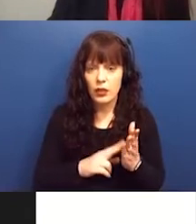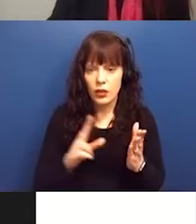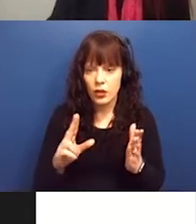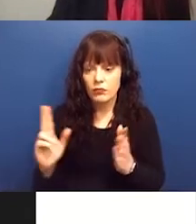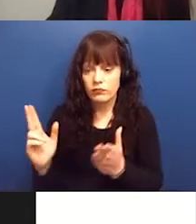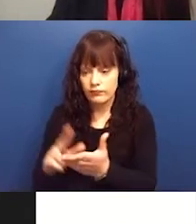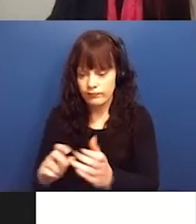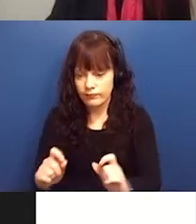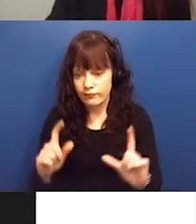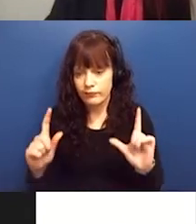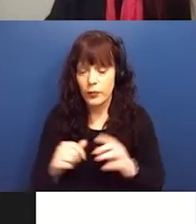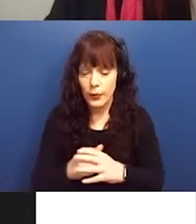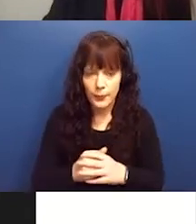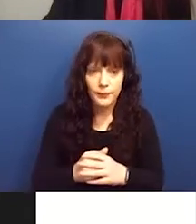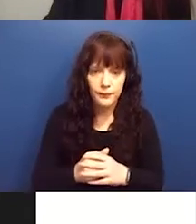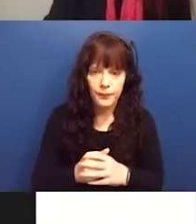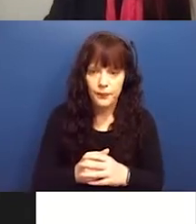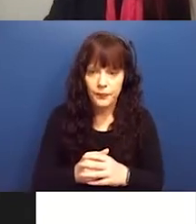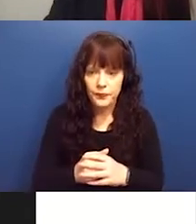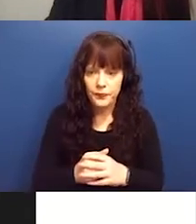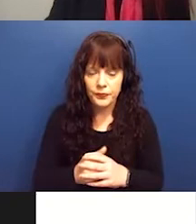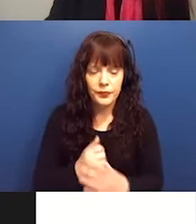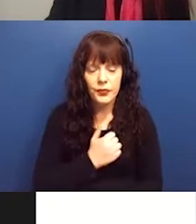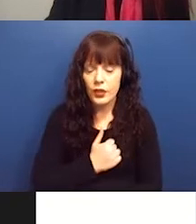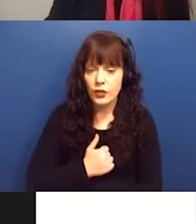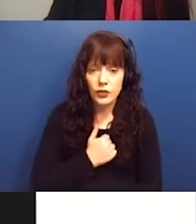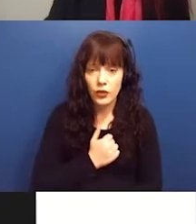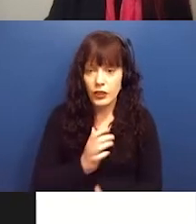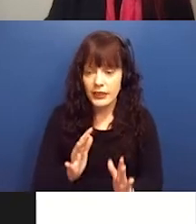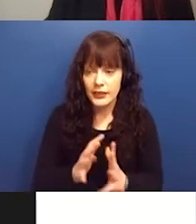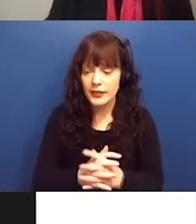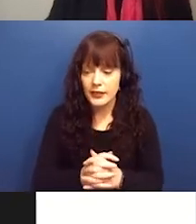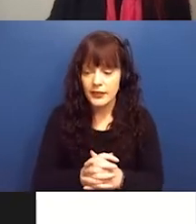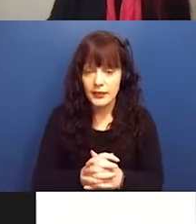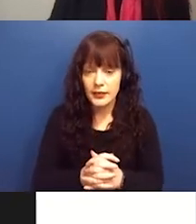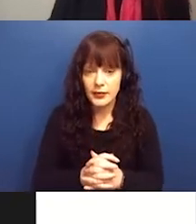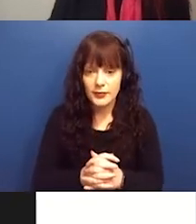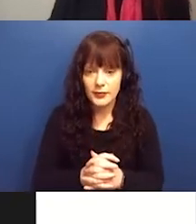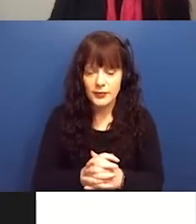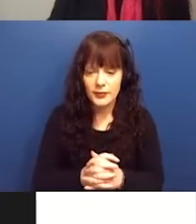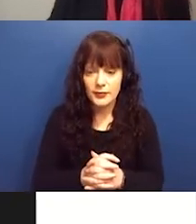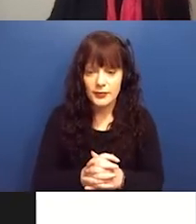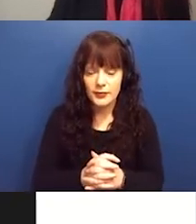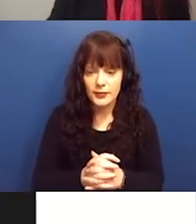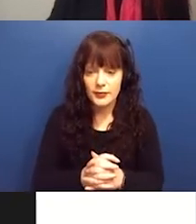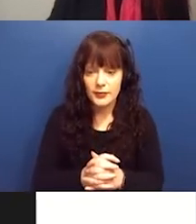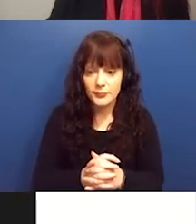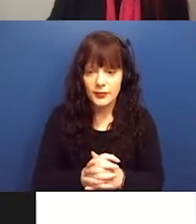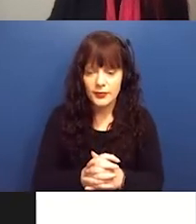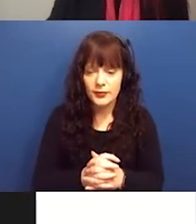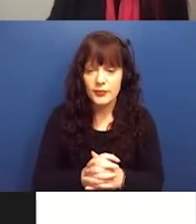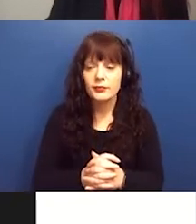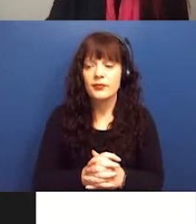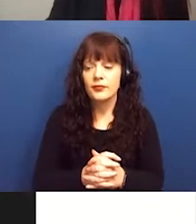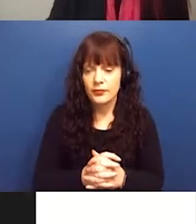fine. Okay. Sorry about this, people. I've just lost my, there we